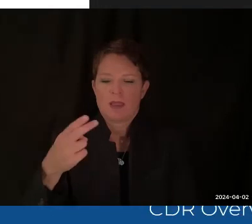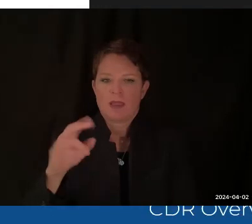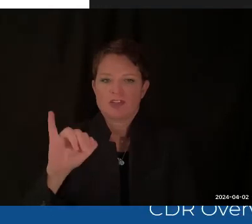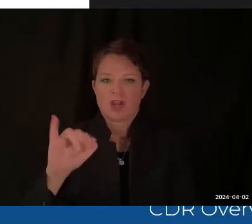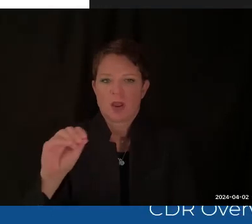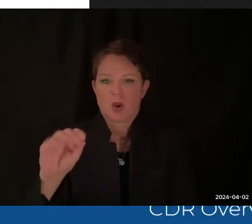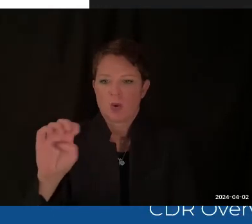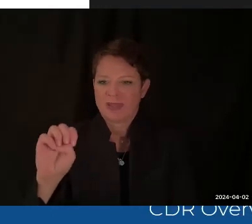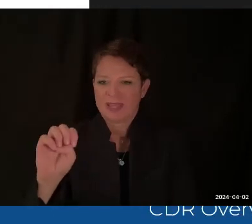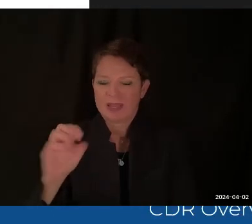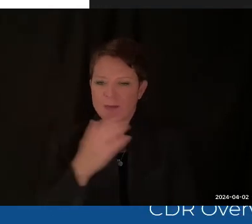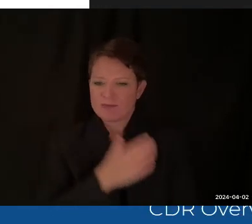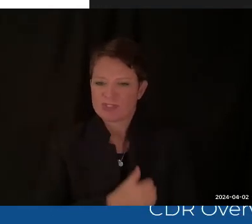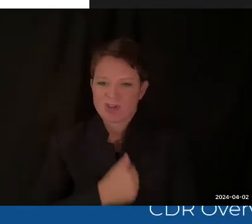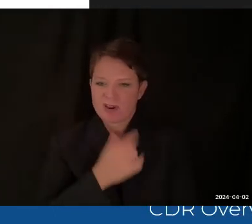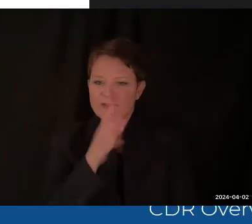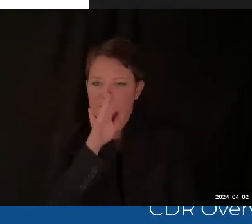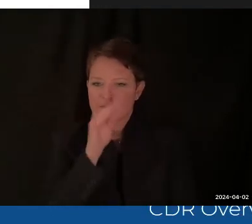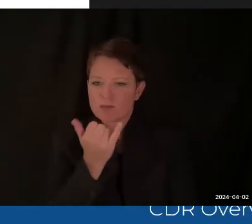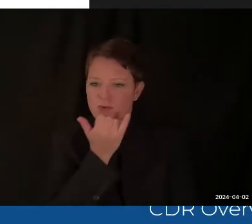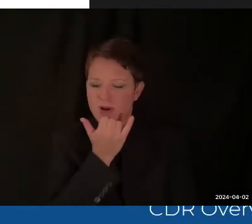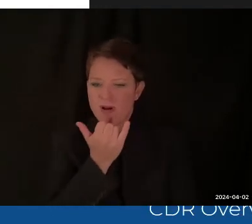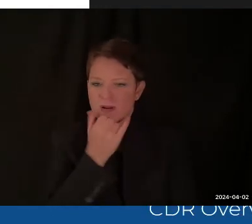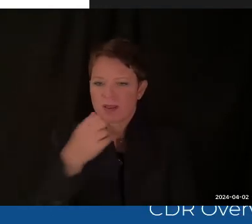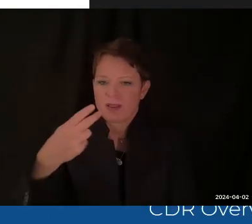I think. Sorry if I'm mispronouncing your last name.